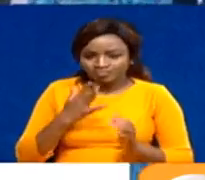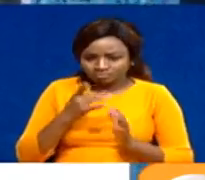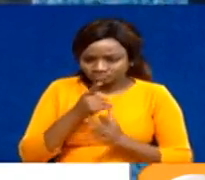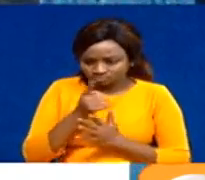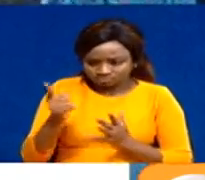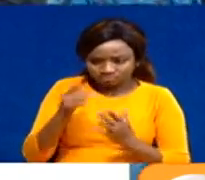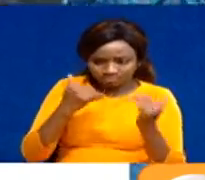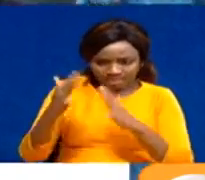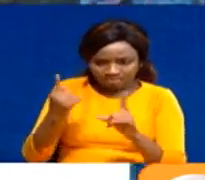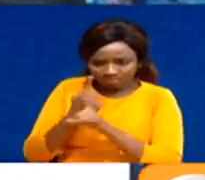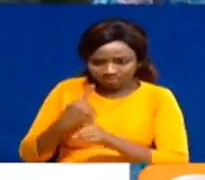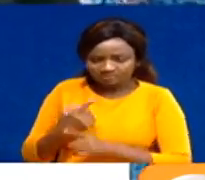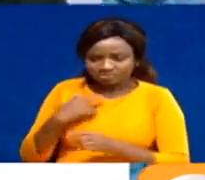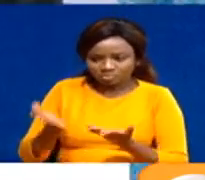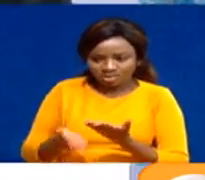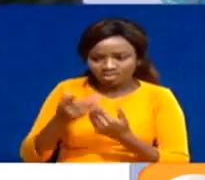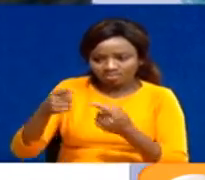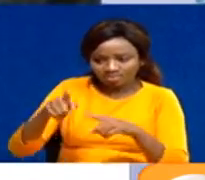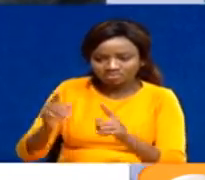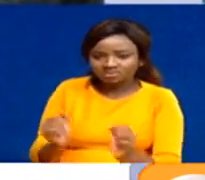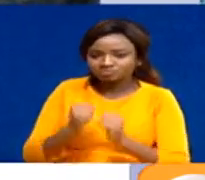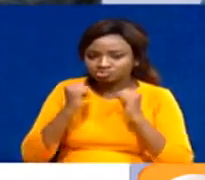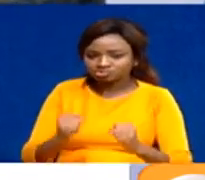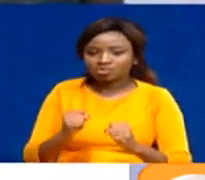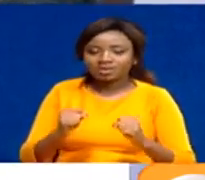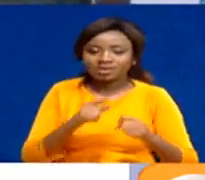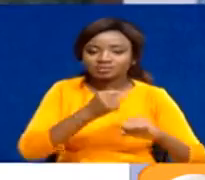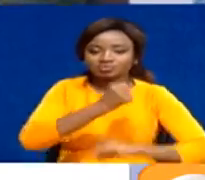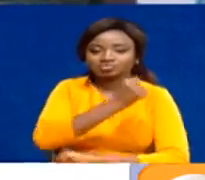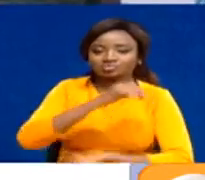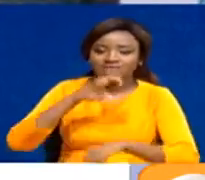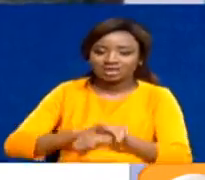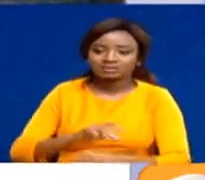way that will attract corporate sponsors to improve the industry. Michael Kinyi for Citizen TV.